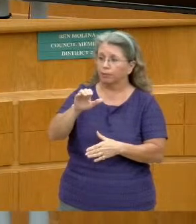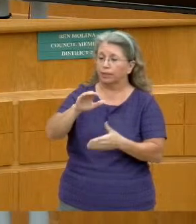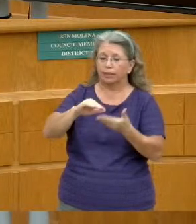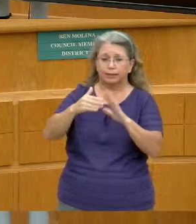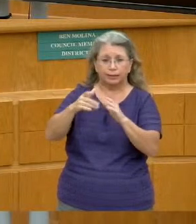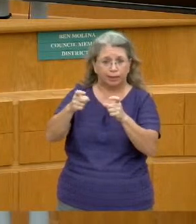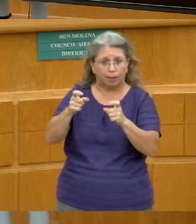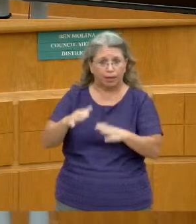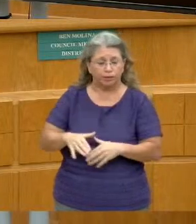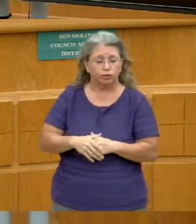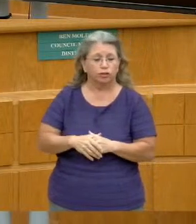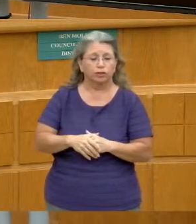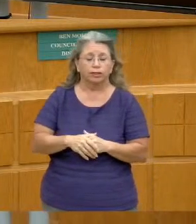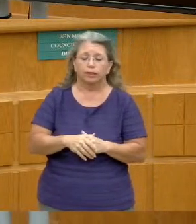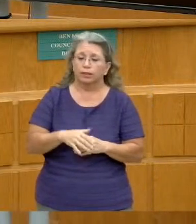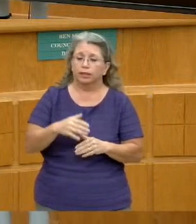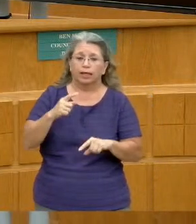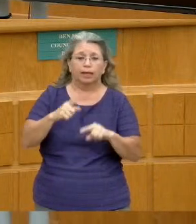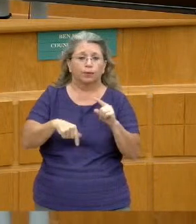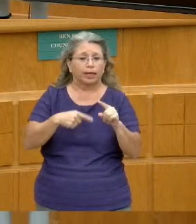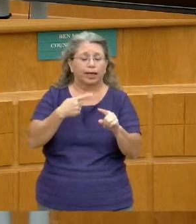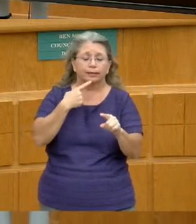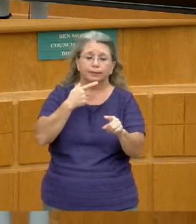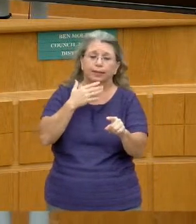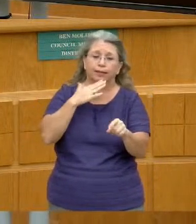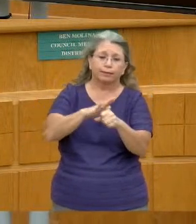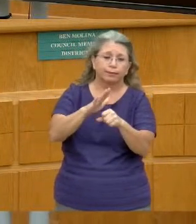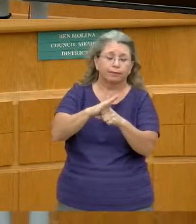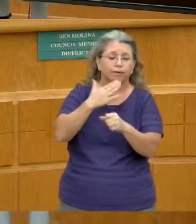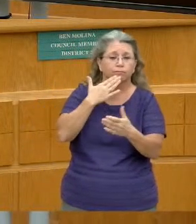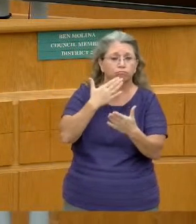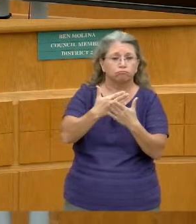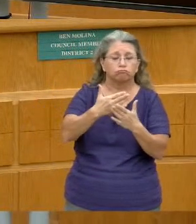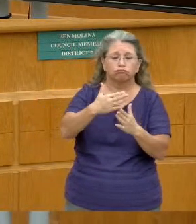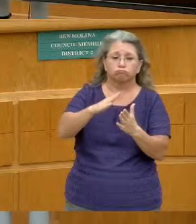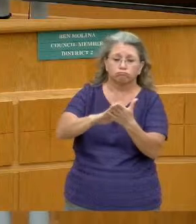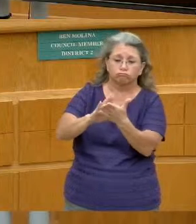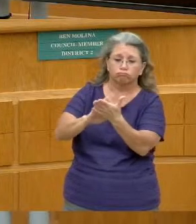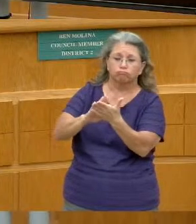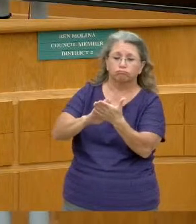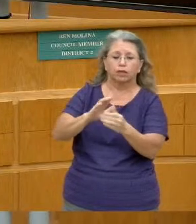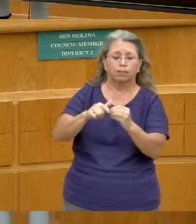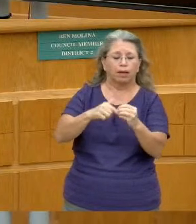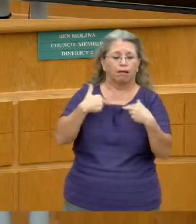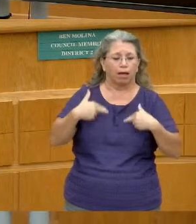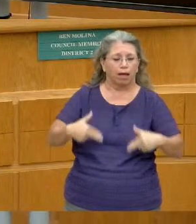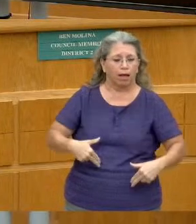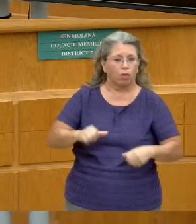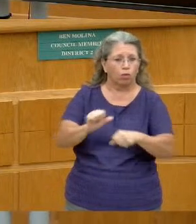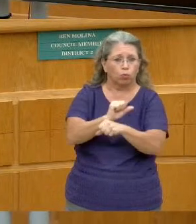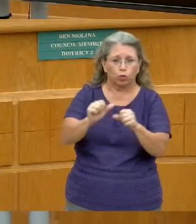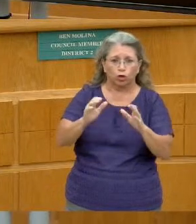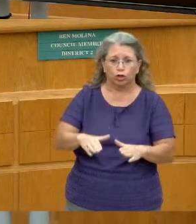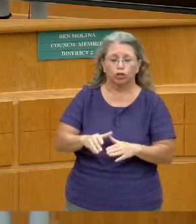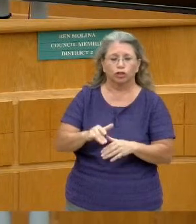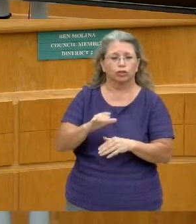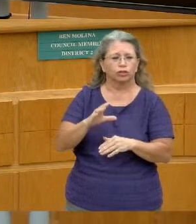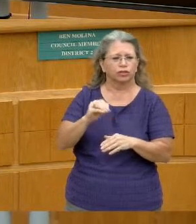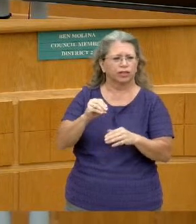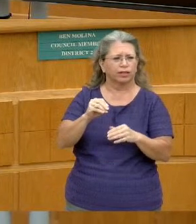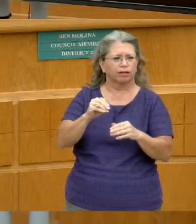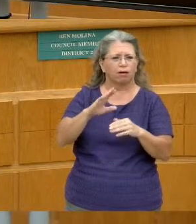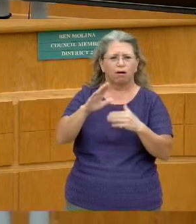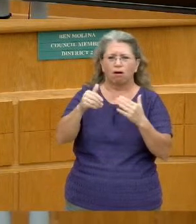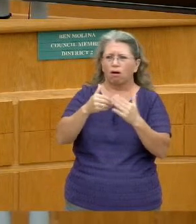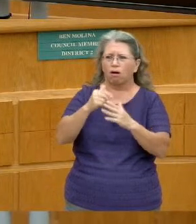enough about the health workers, the doctors, the nurses, and all of those that are working in the system. You just don't realize the number of